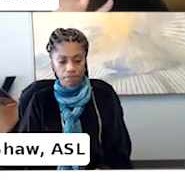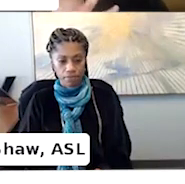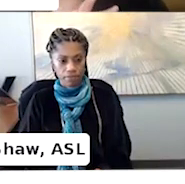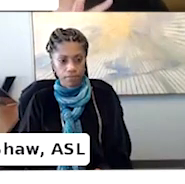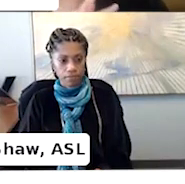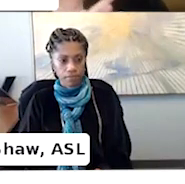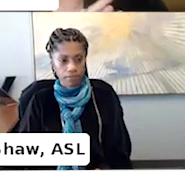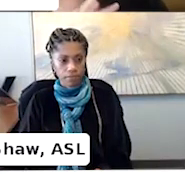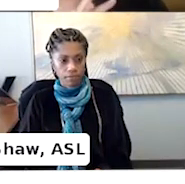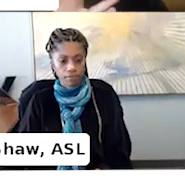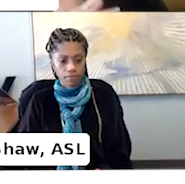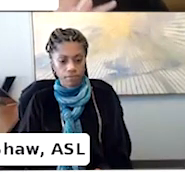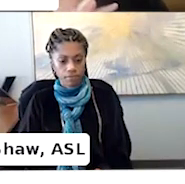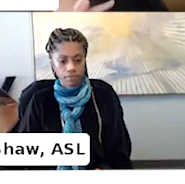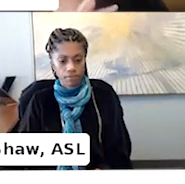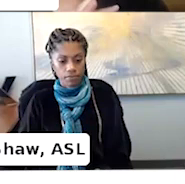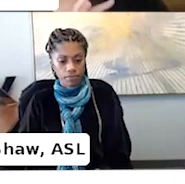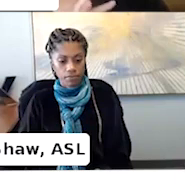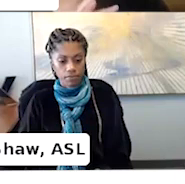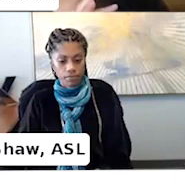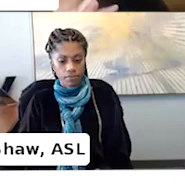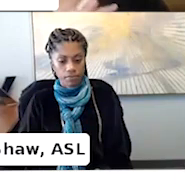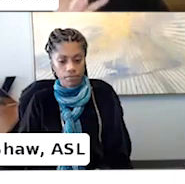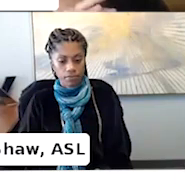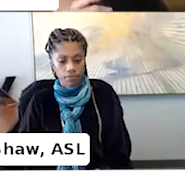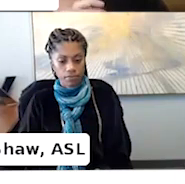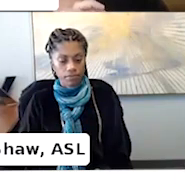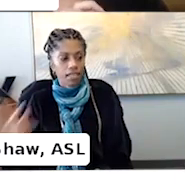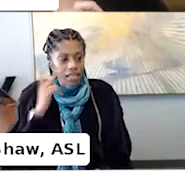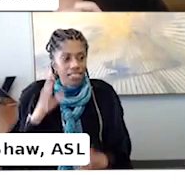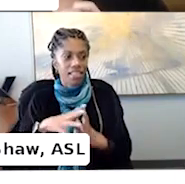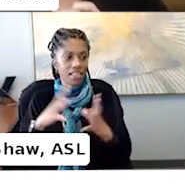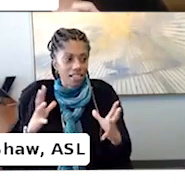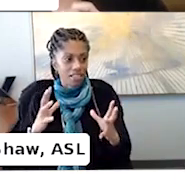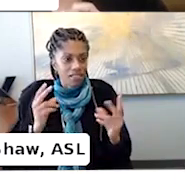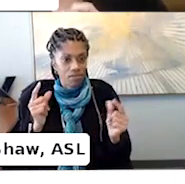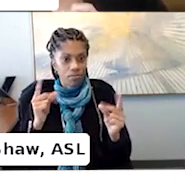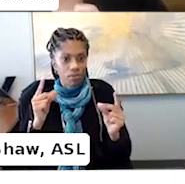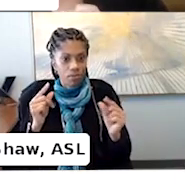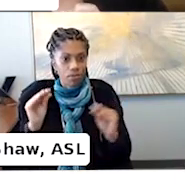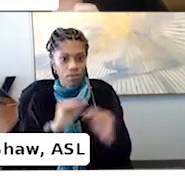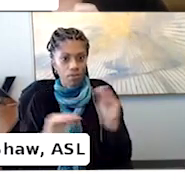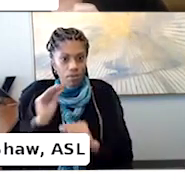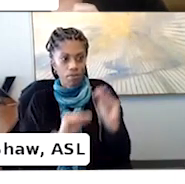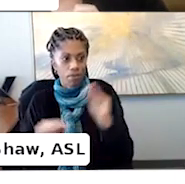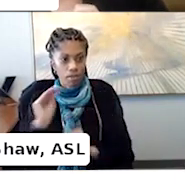Right, we see a lot of transparent, responsible, it's moving quickly,